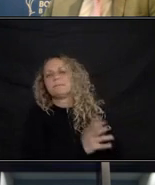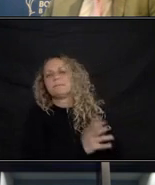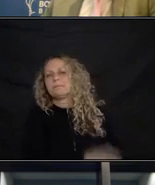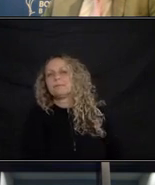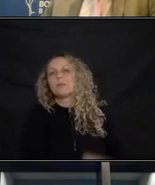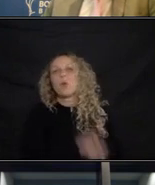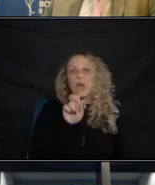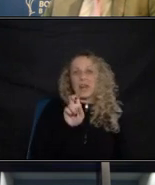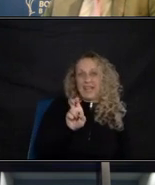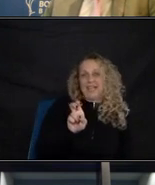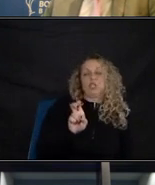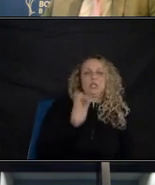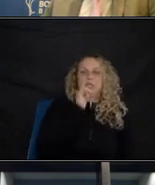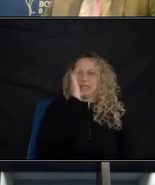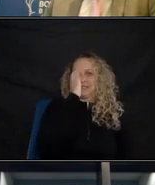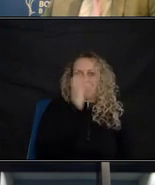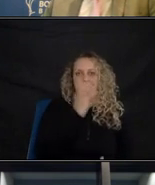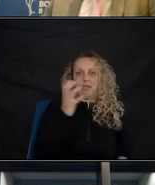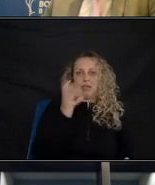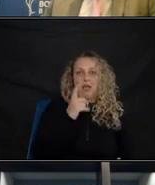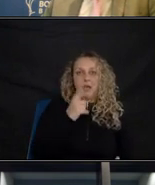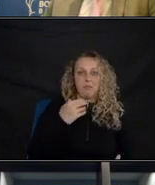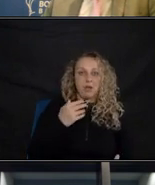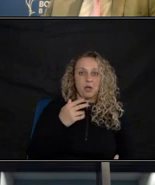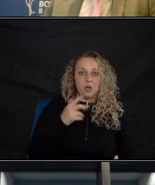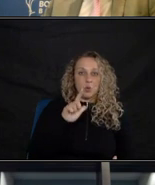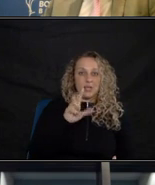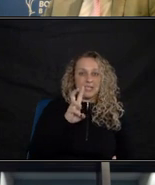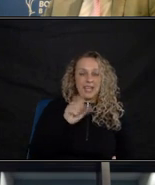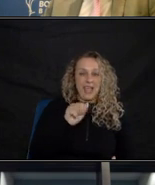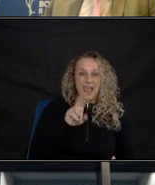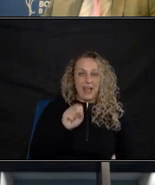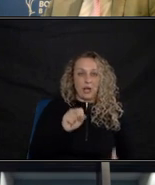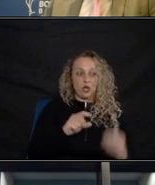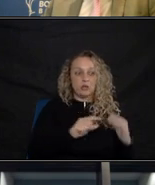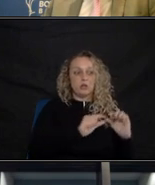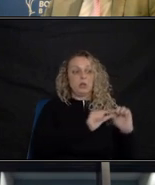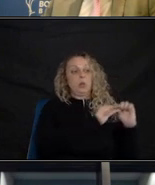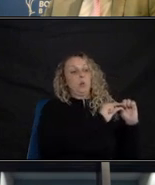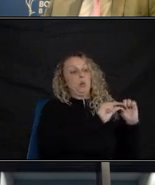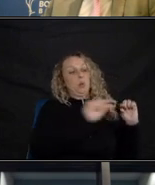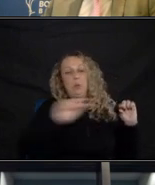like a lot. Spread over 26 acres. That's a lot of water.